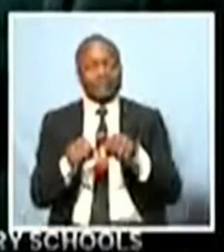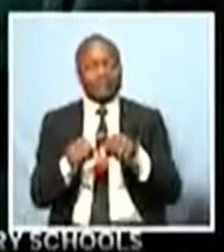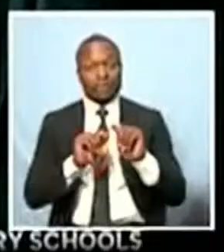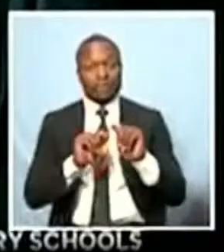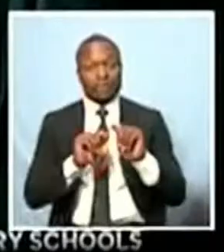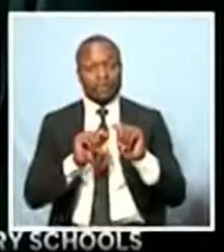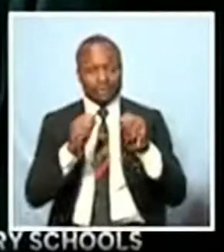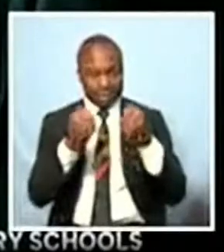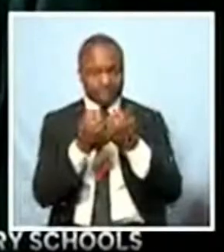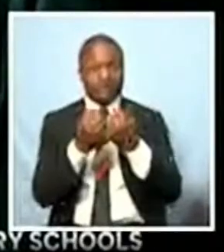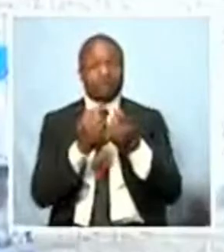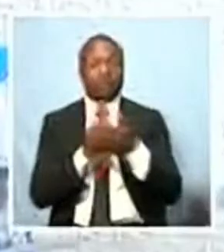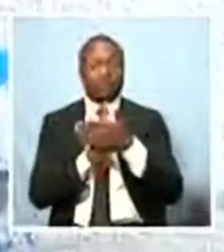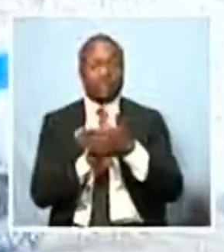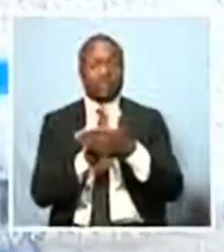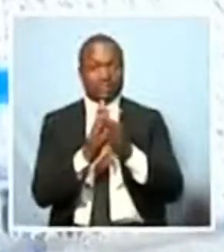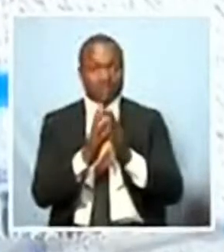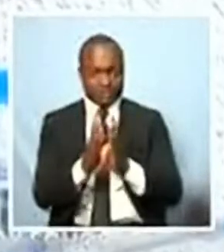And